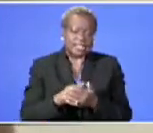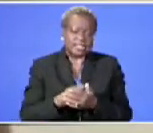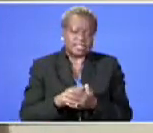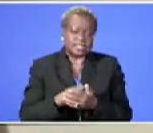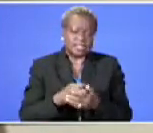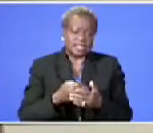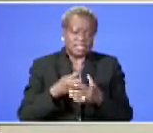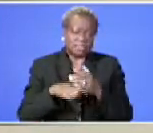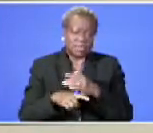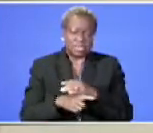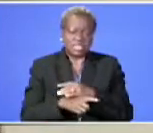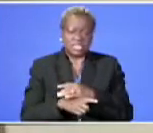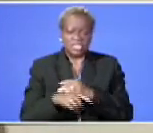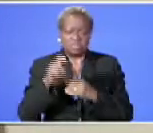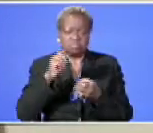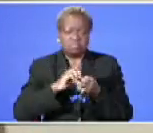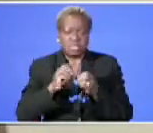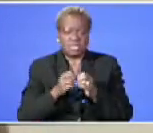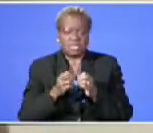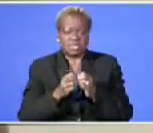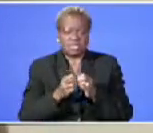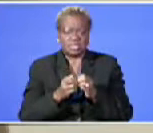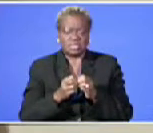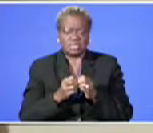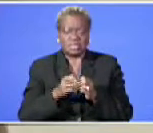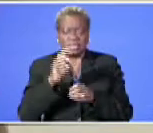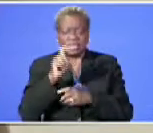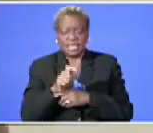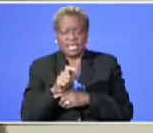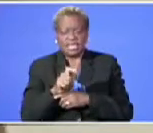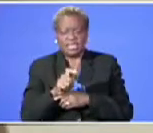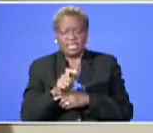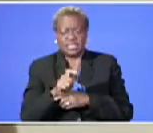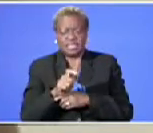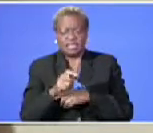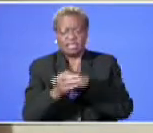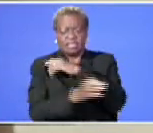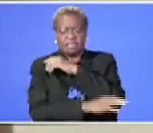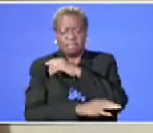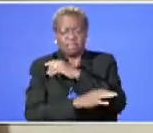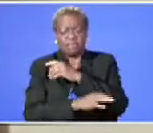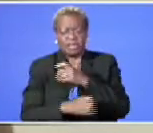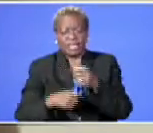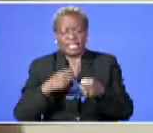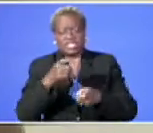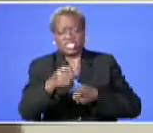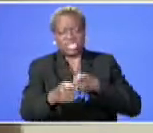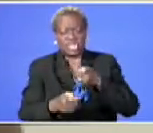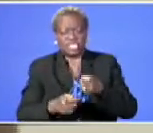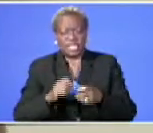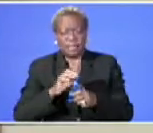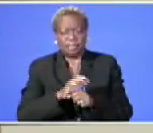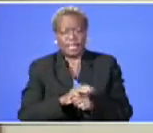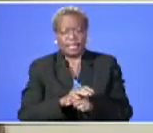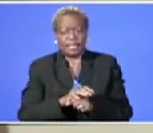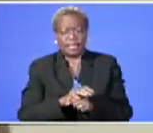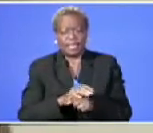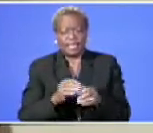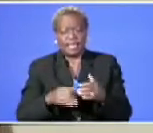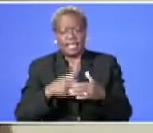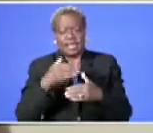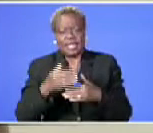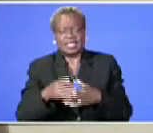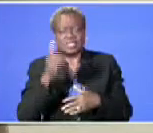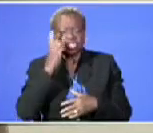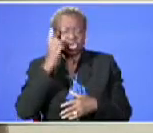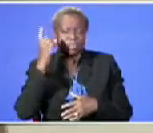some private consumption needs. This is a source of foreign exchange outflows on import spending. Next, domestic